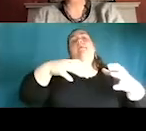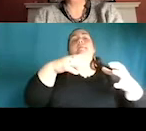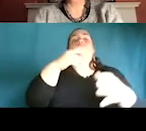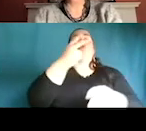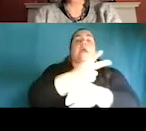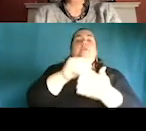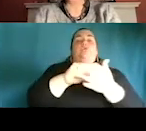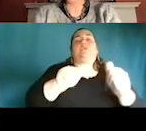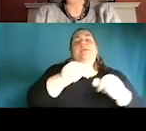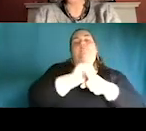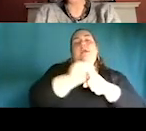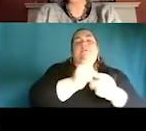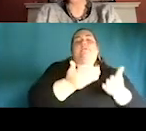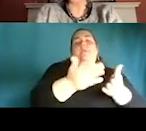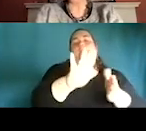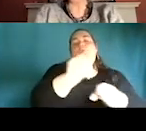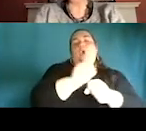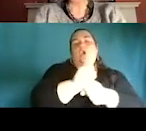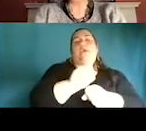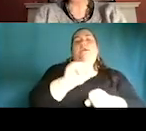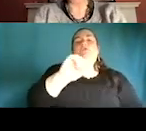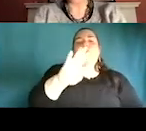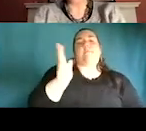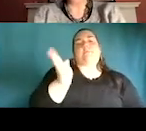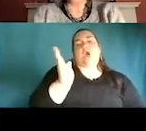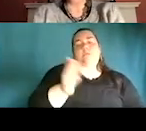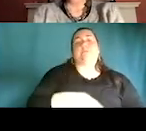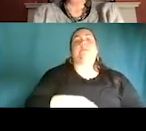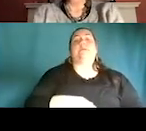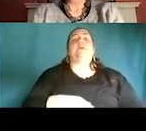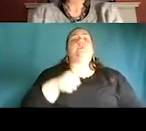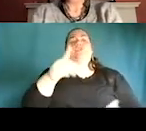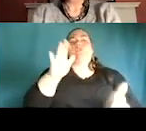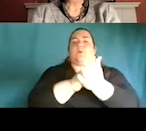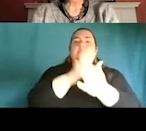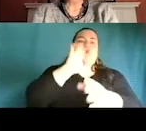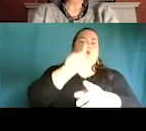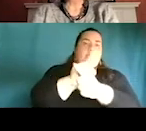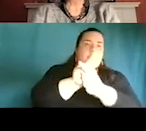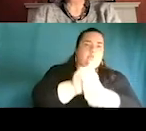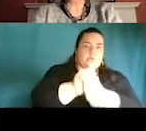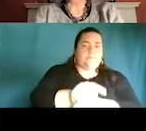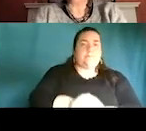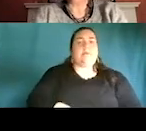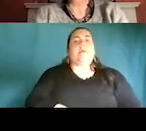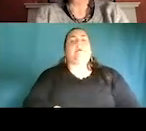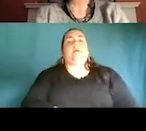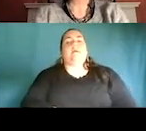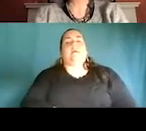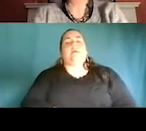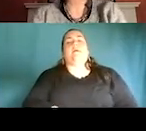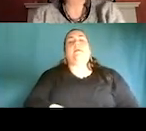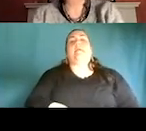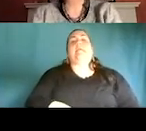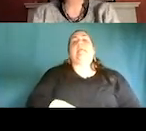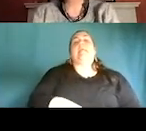talks. Former advisees praise her mentorship, noting, "Besides fostering my voice as a scholar, she